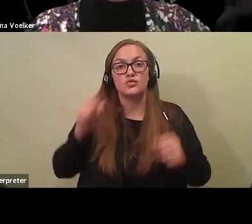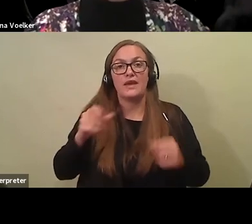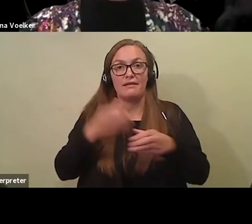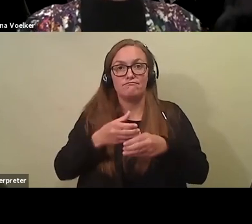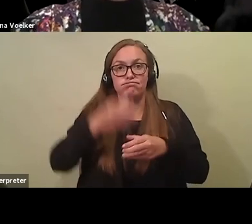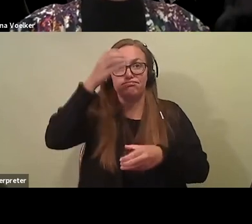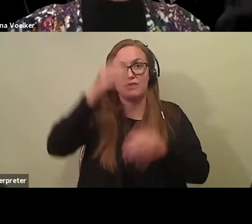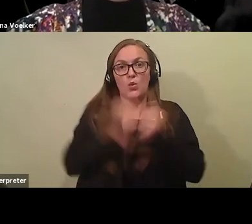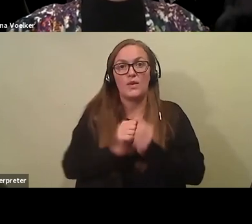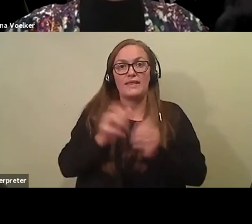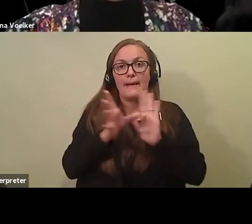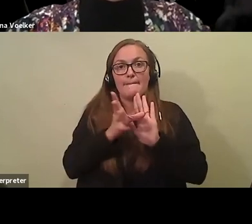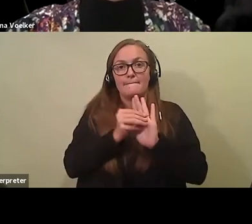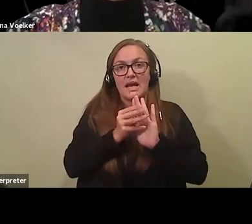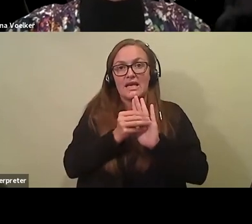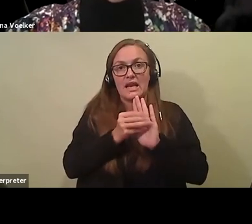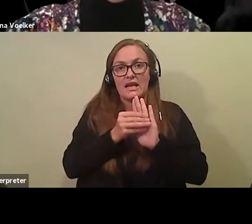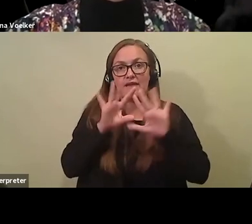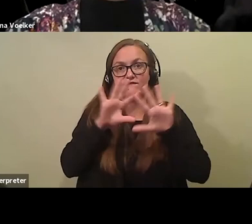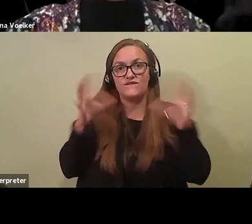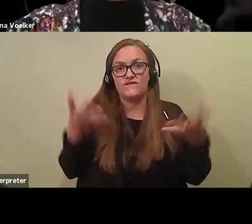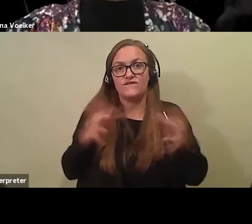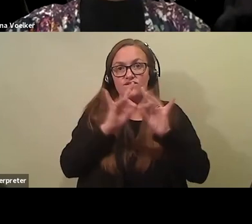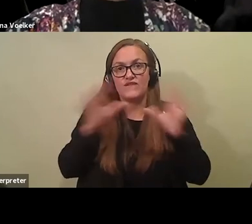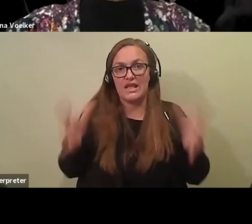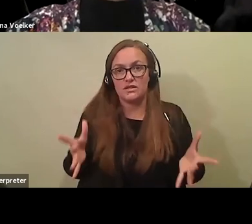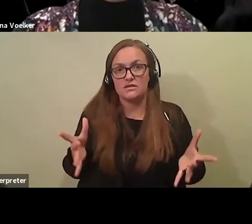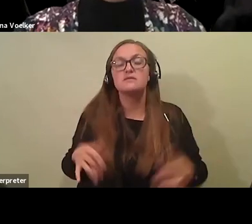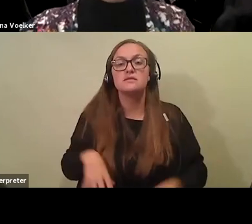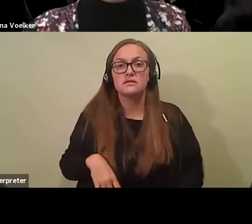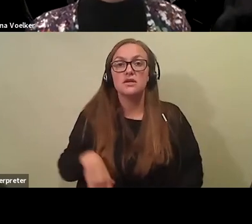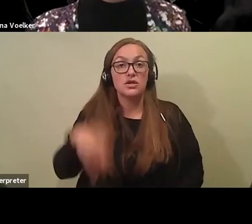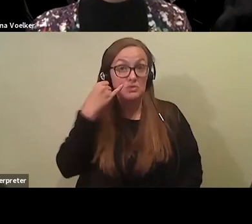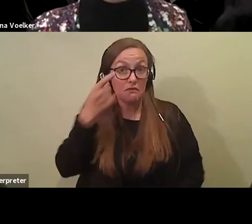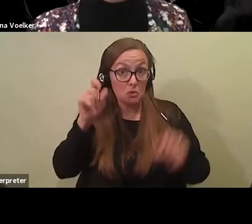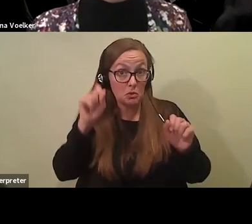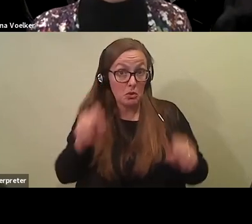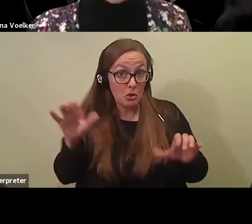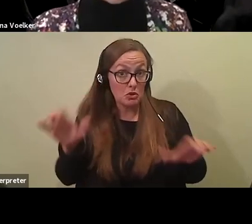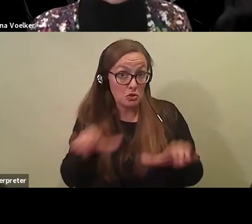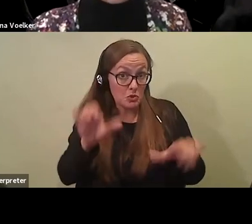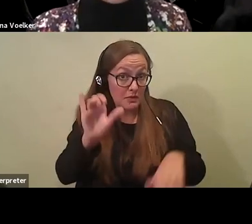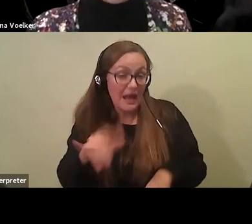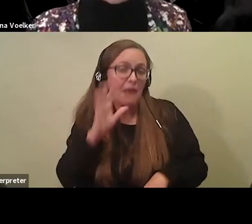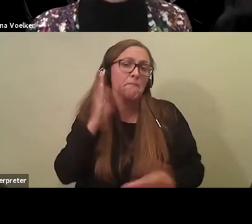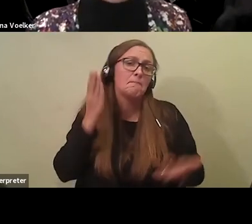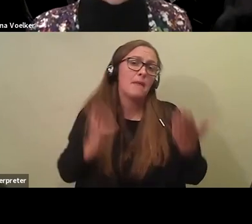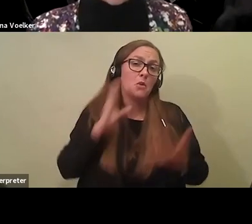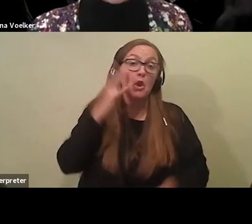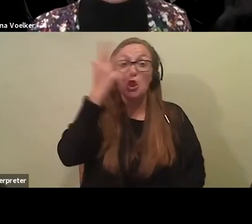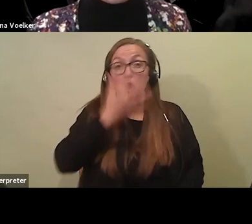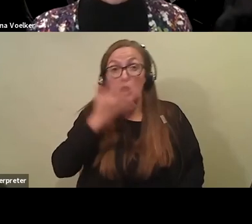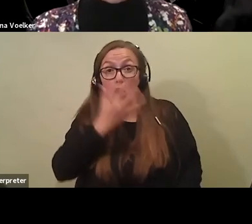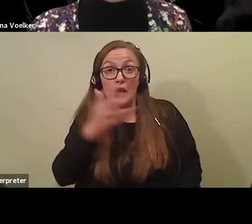magnetic field, like a coil of magnetic field. So if you could cleverly do something like that, it would look like a lightsaber perhaps,